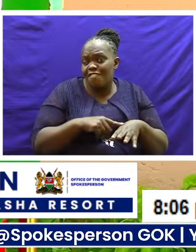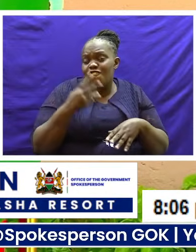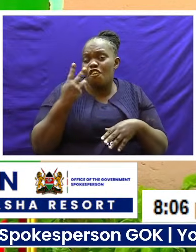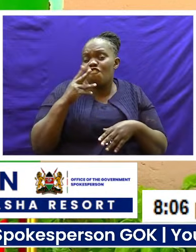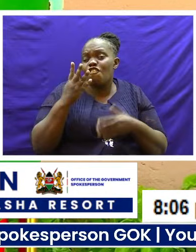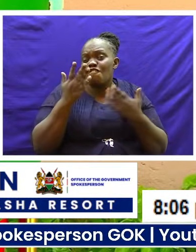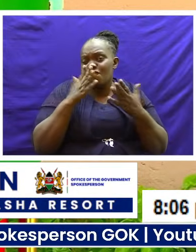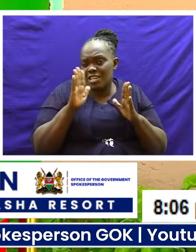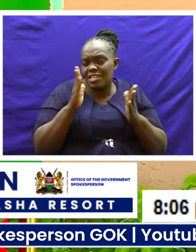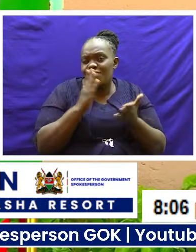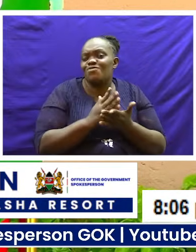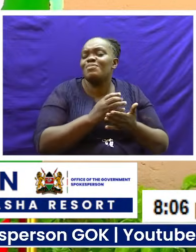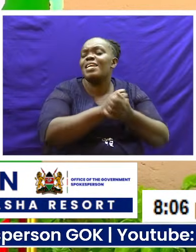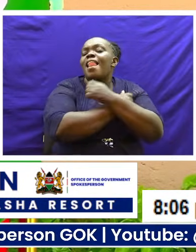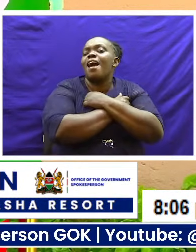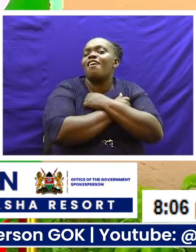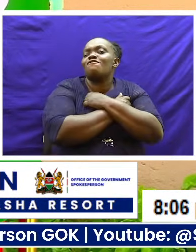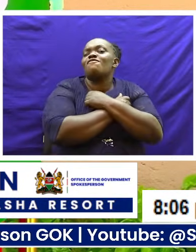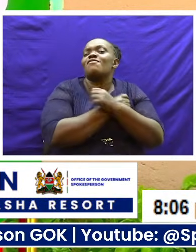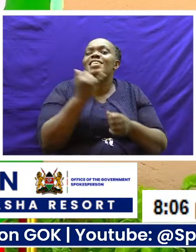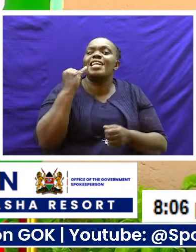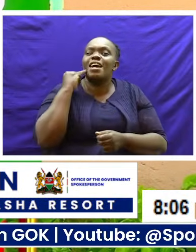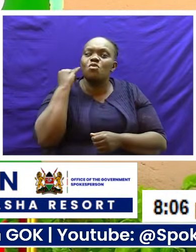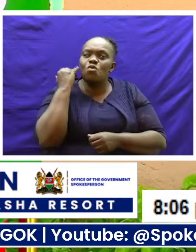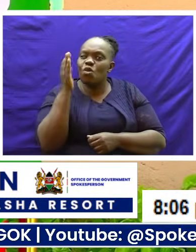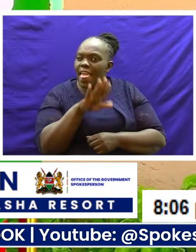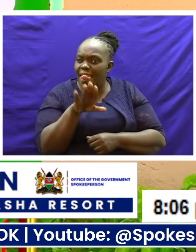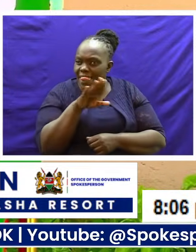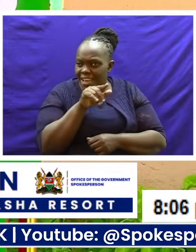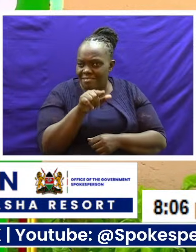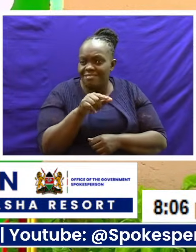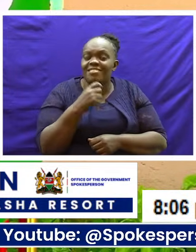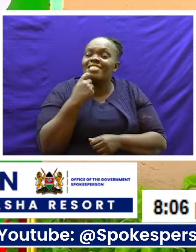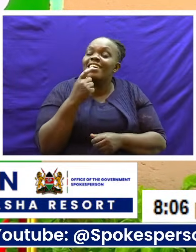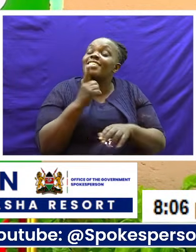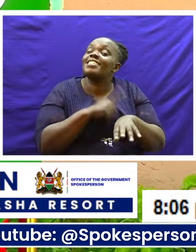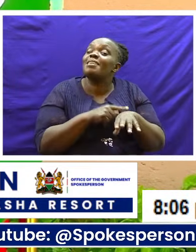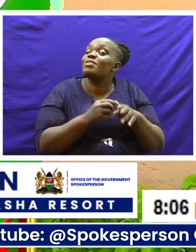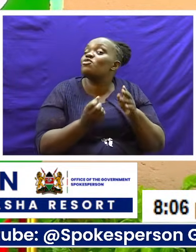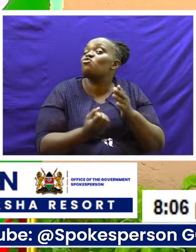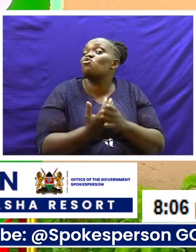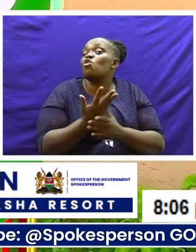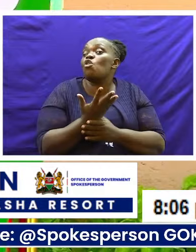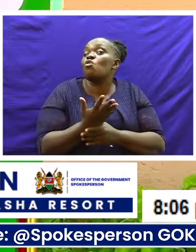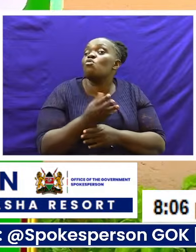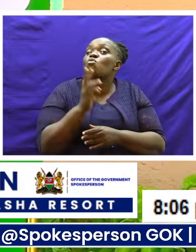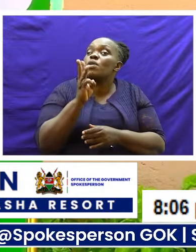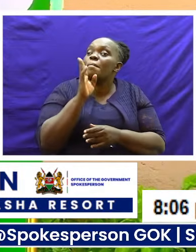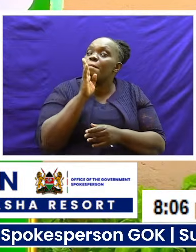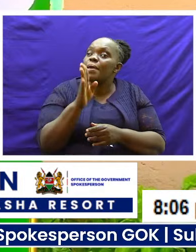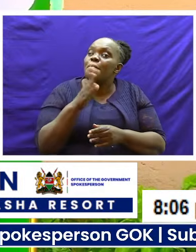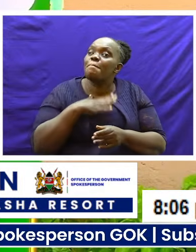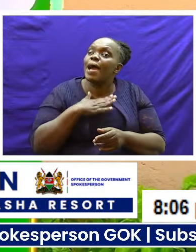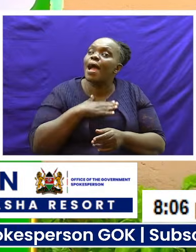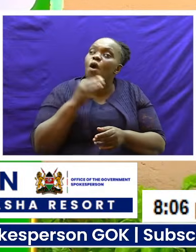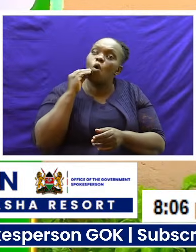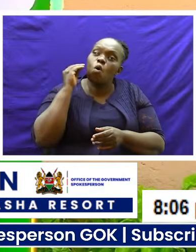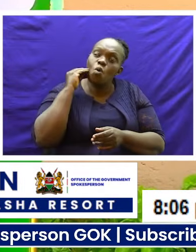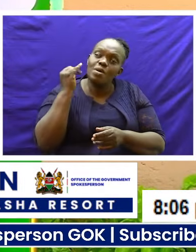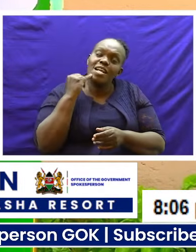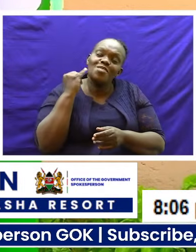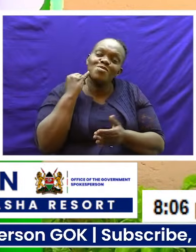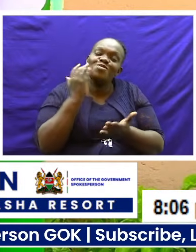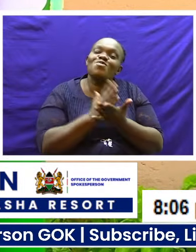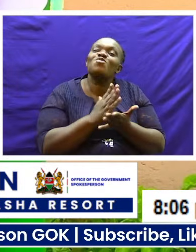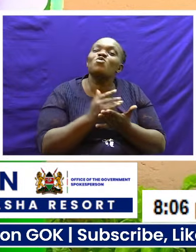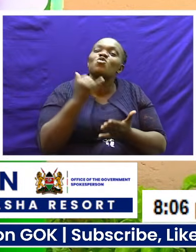4, I fell in love with Nakuru. Okay. And I said, when I grow up, yes, that will be my home. Wonderful. And it is my